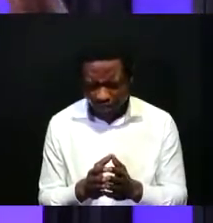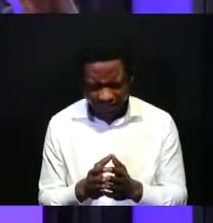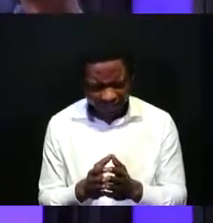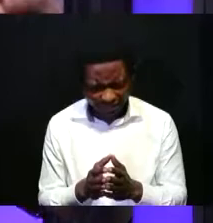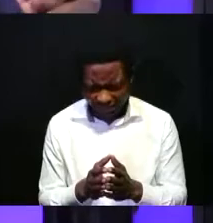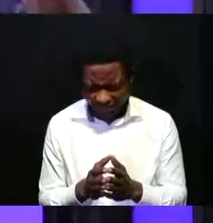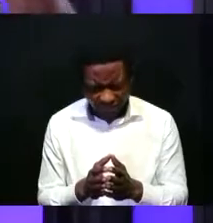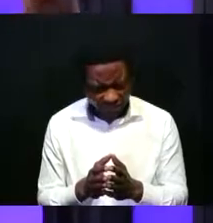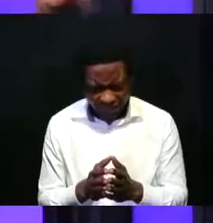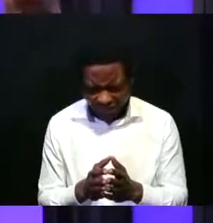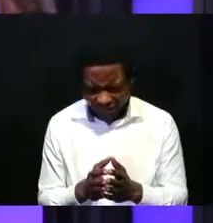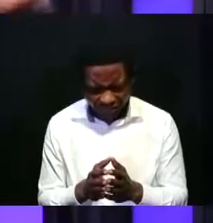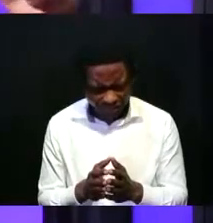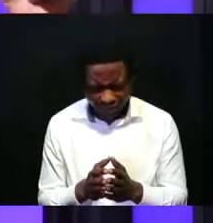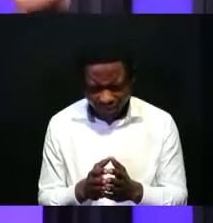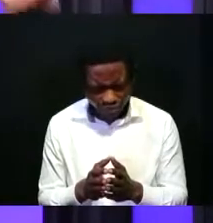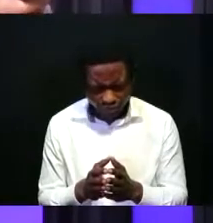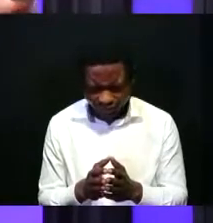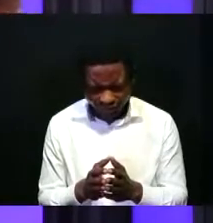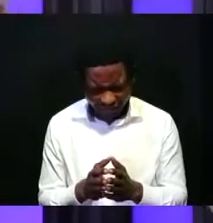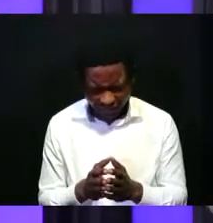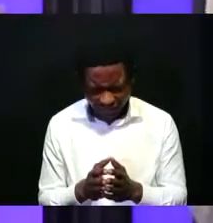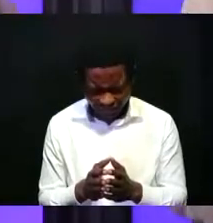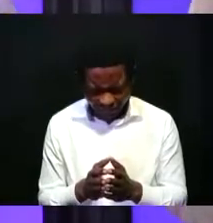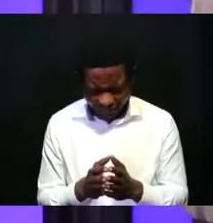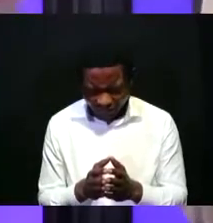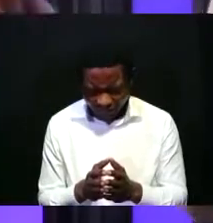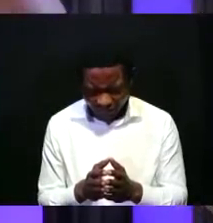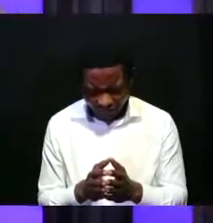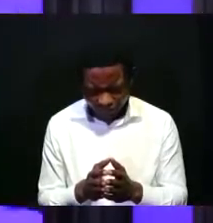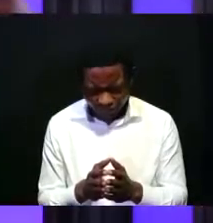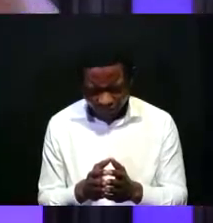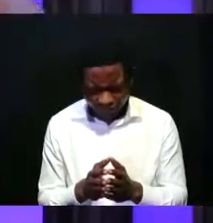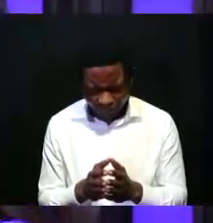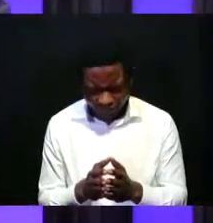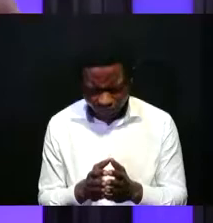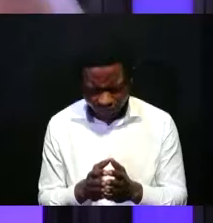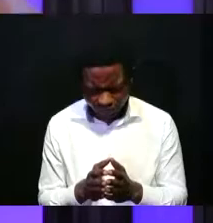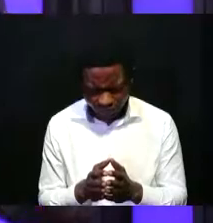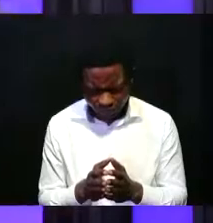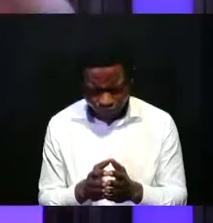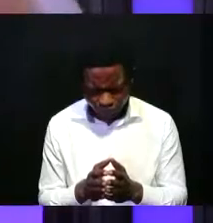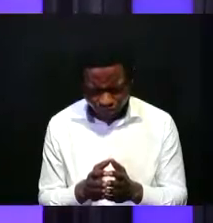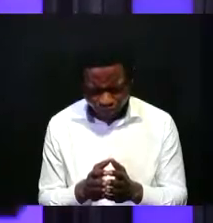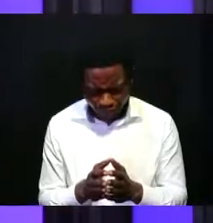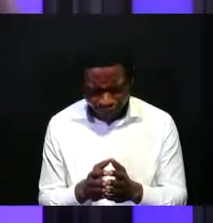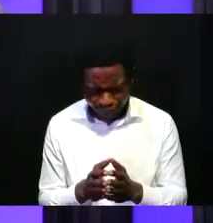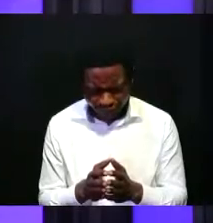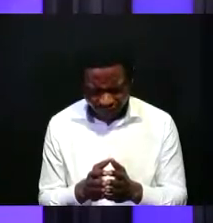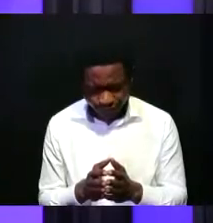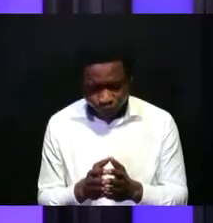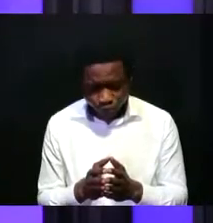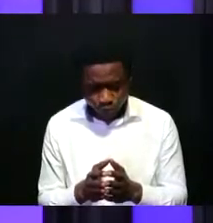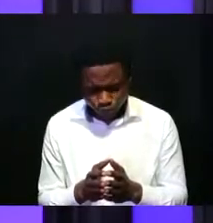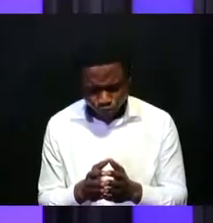Oh Lord, grant us the grace, O Lord, to put in place family altars in our